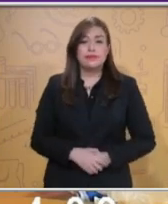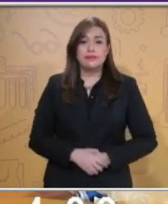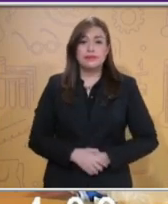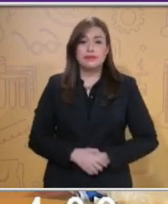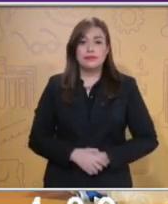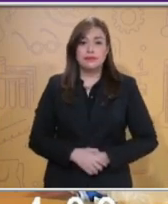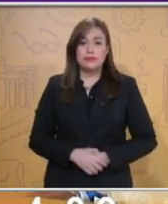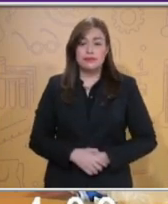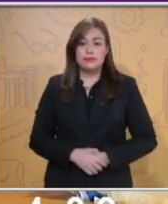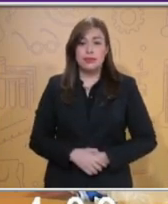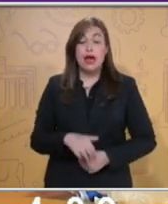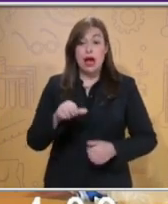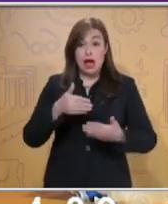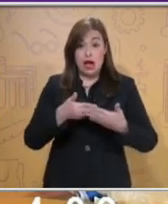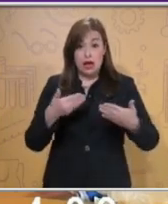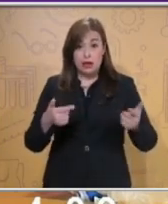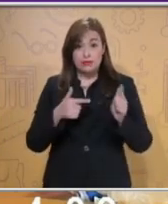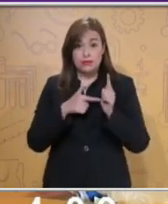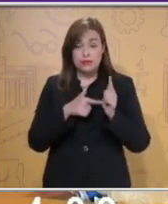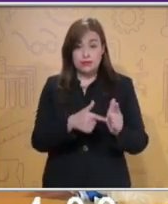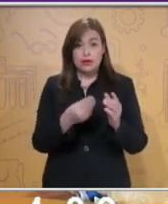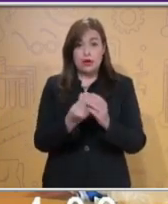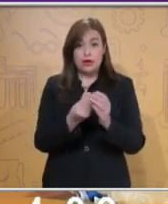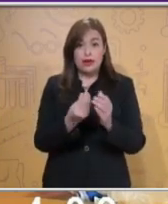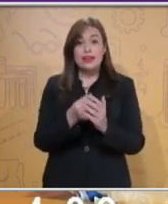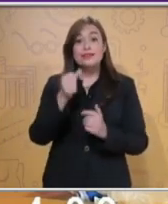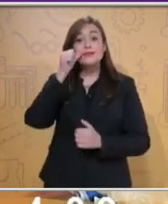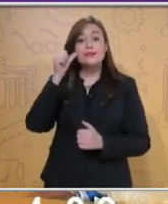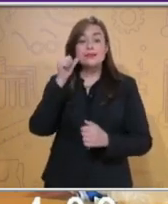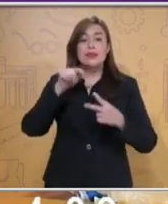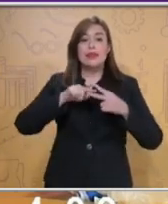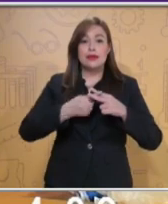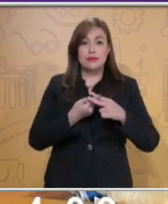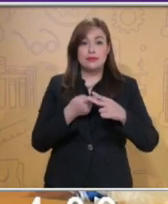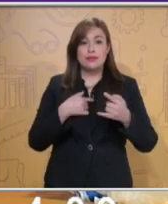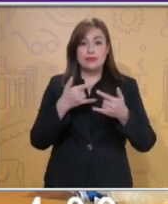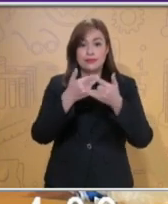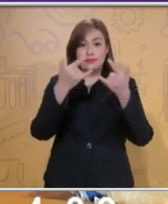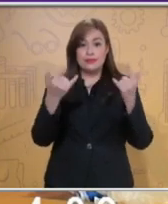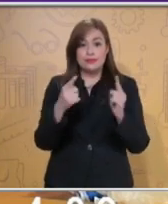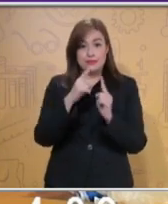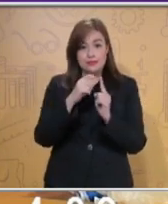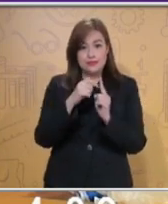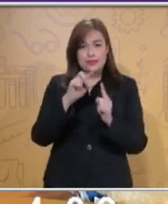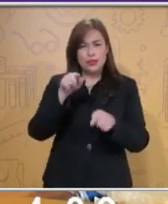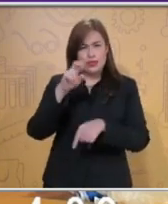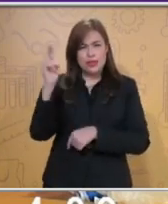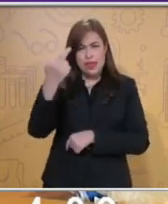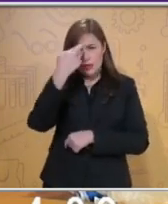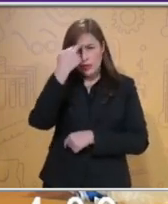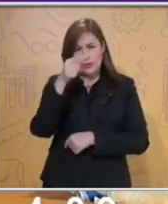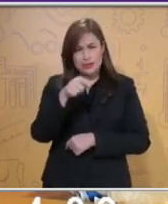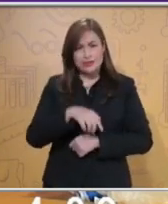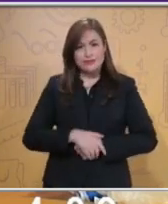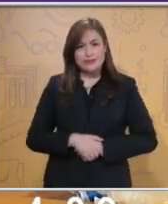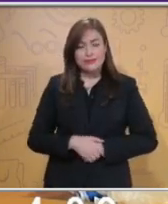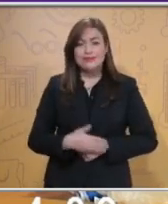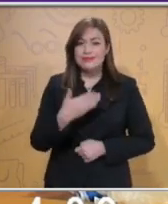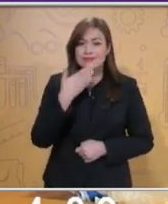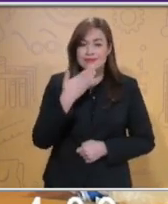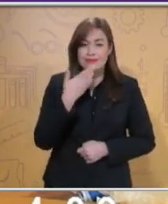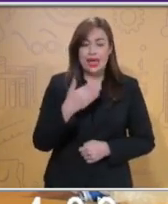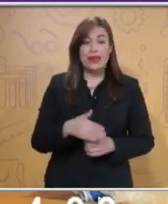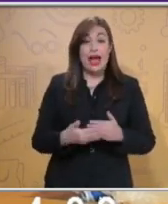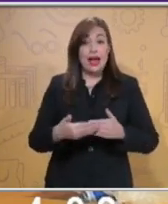continue with a class that we were studying yesterday about the comic strips. Do you remember about that? Well, before of